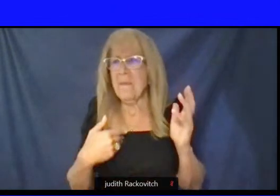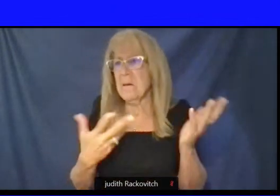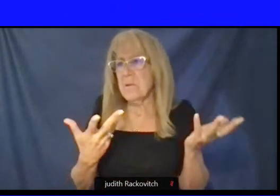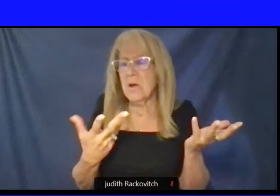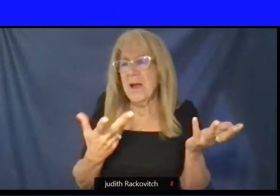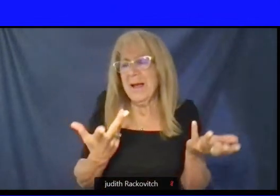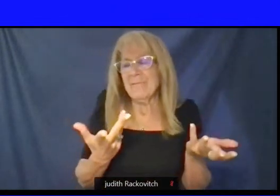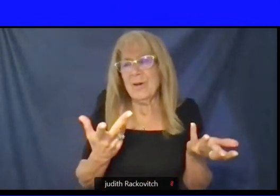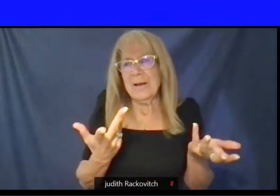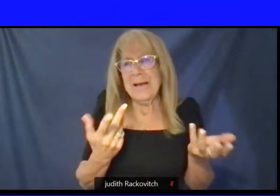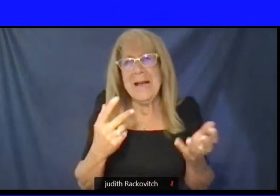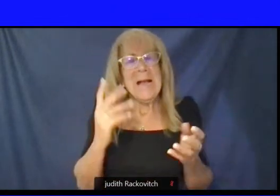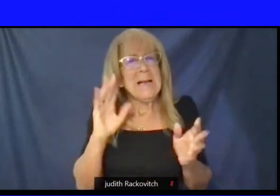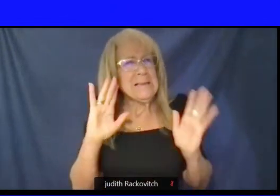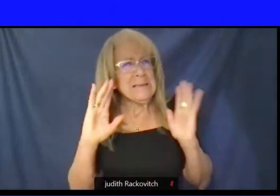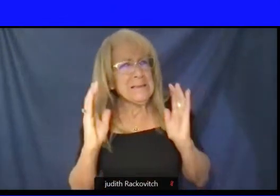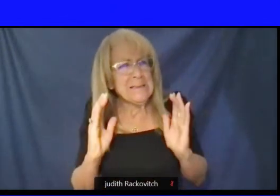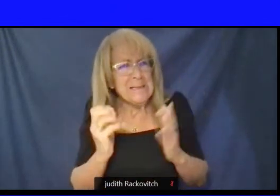out.